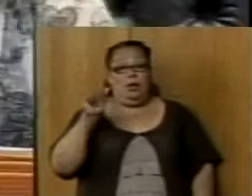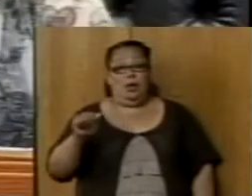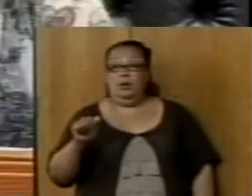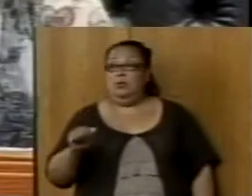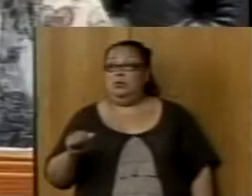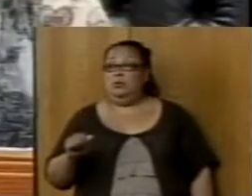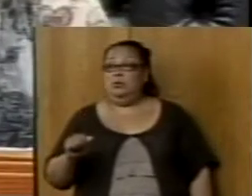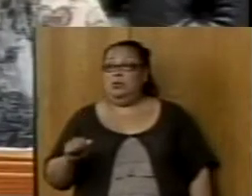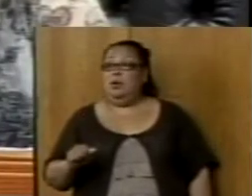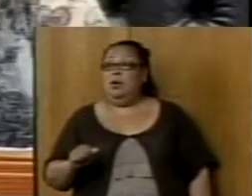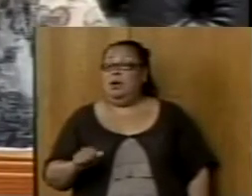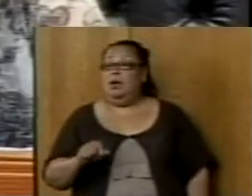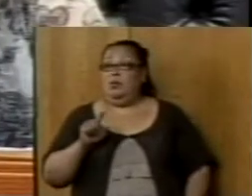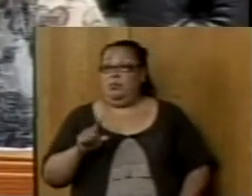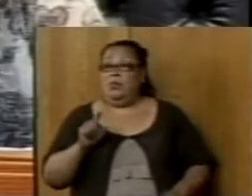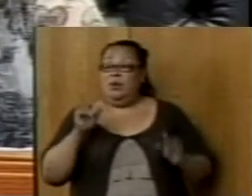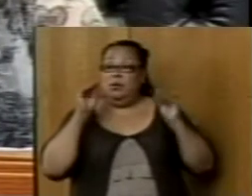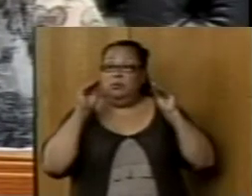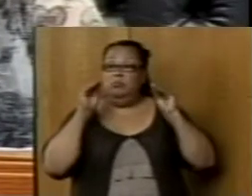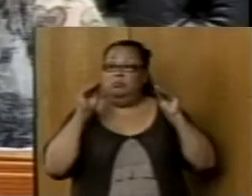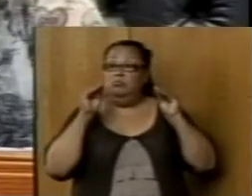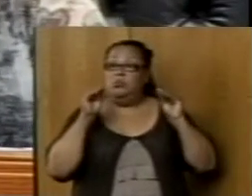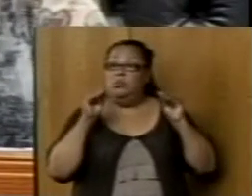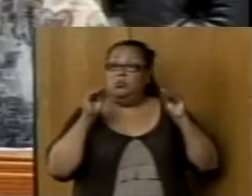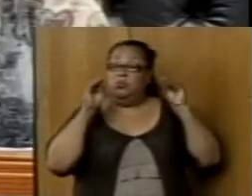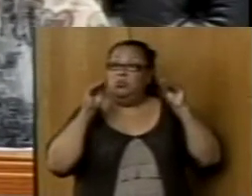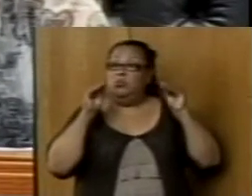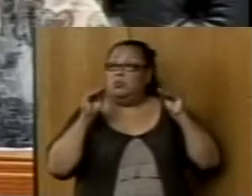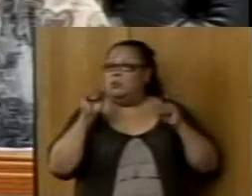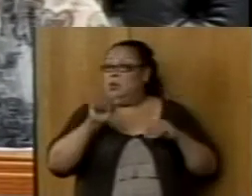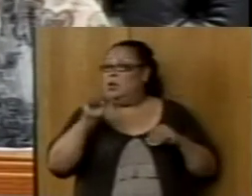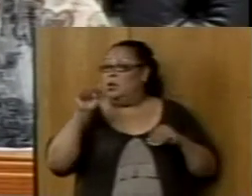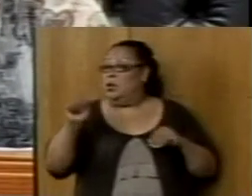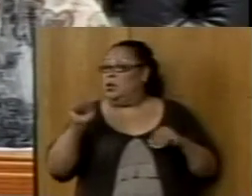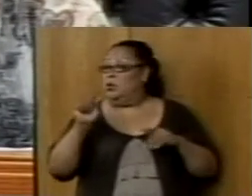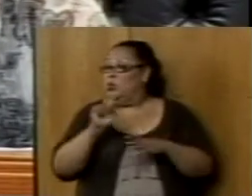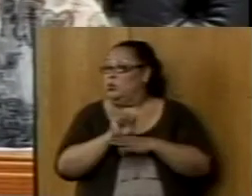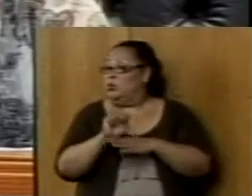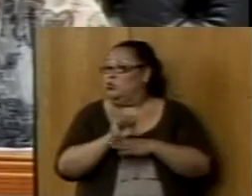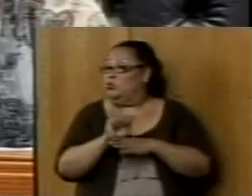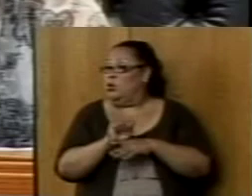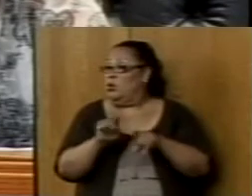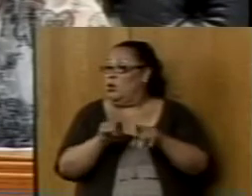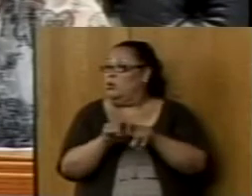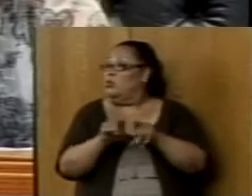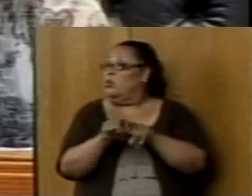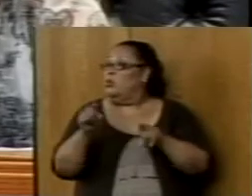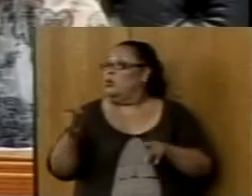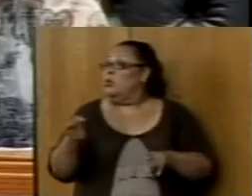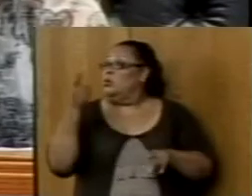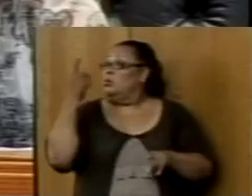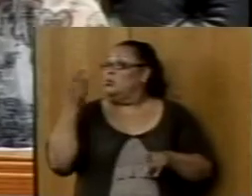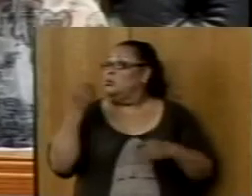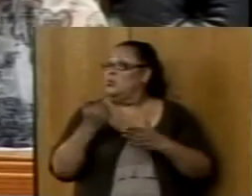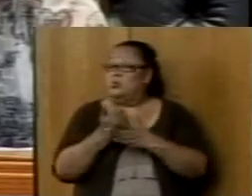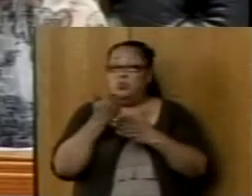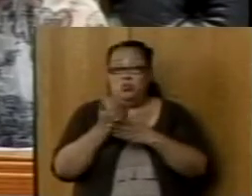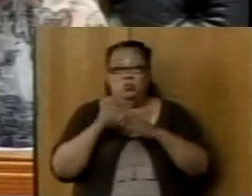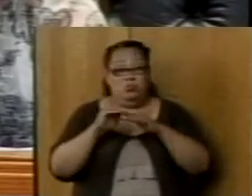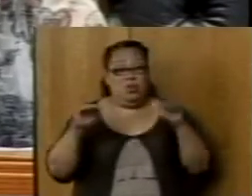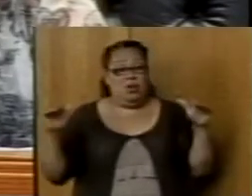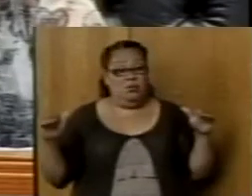because they deal with instruction? Are they also going to get trained and understand, because if it's a new